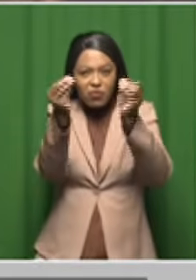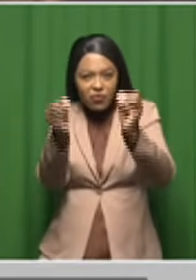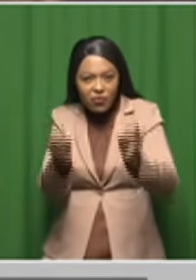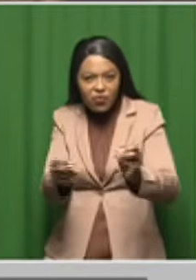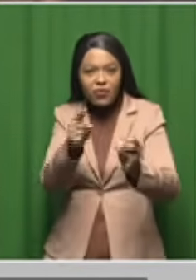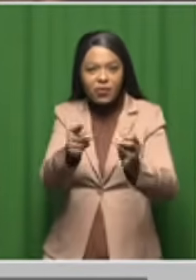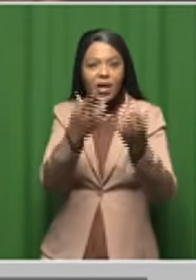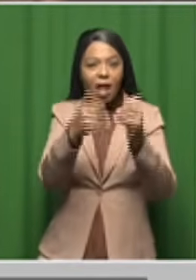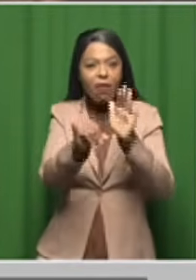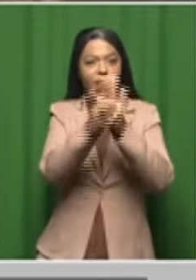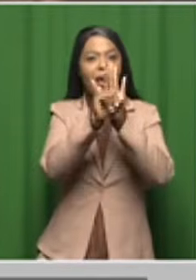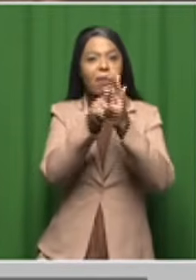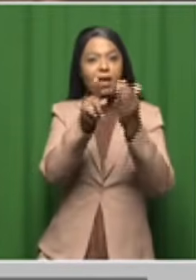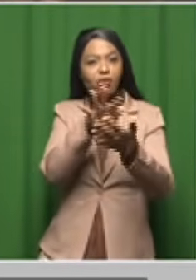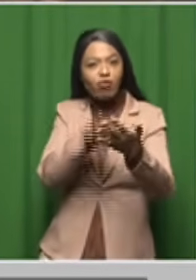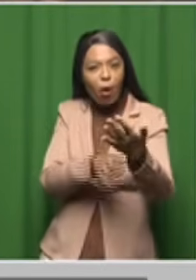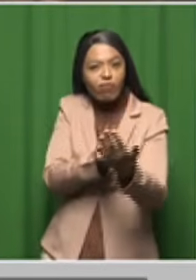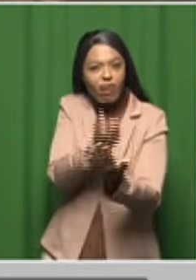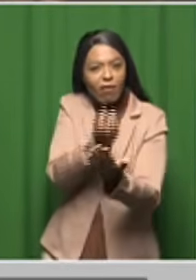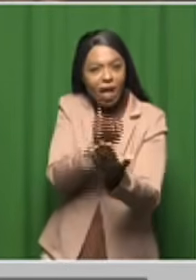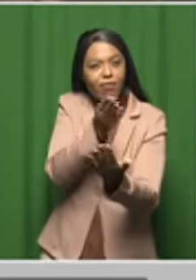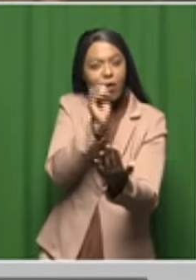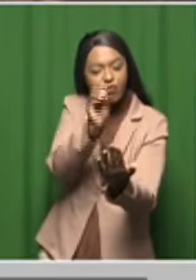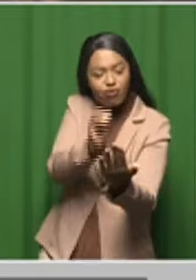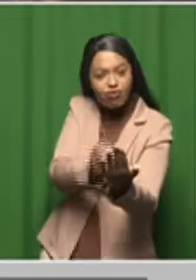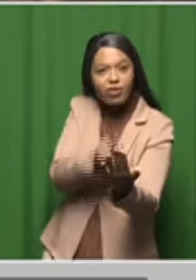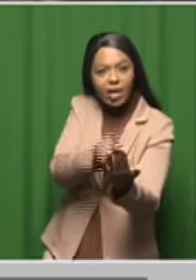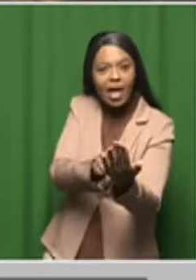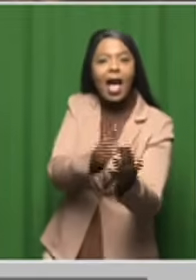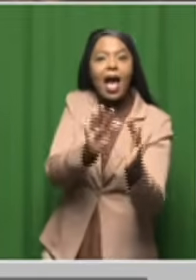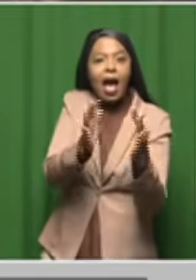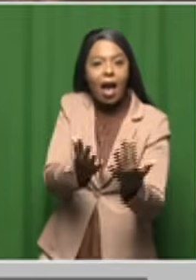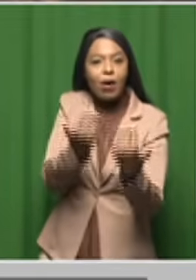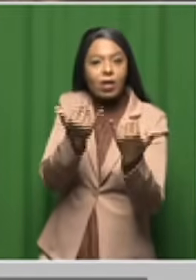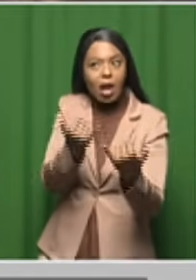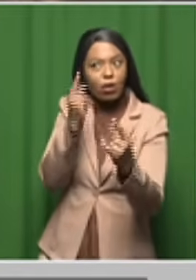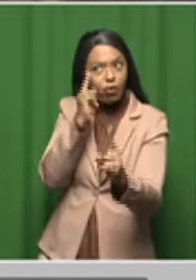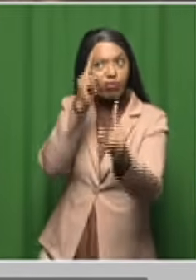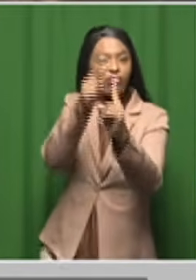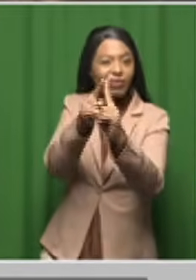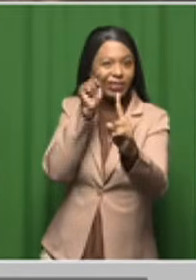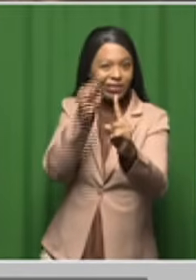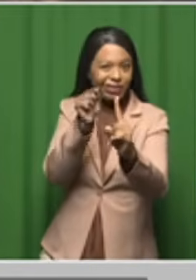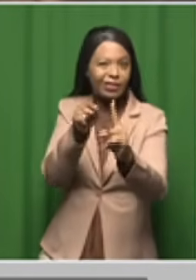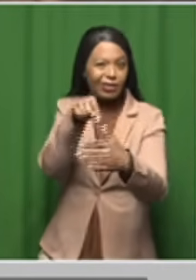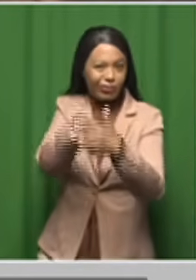and the metaphorical meanings as well. Tell us a little bit more about the intention behind that.